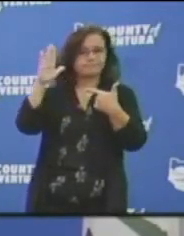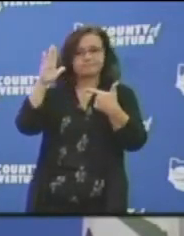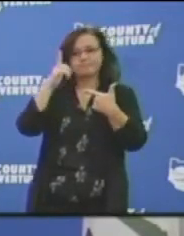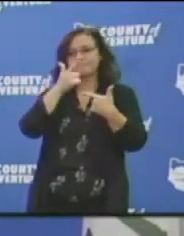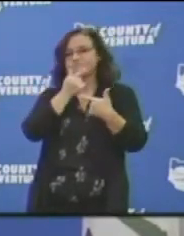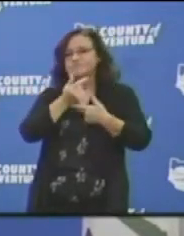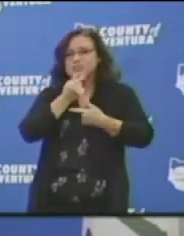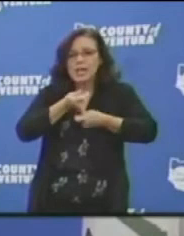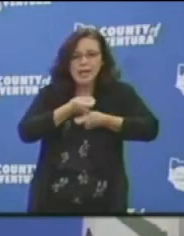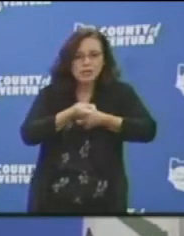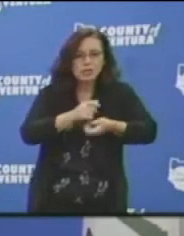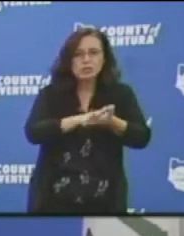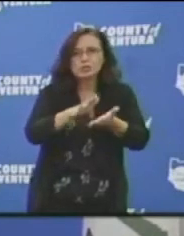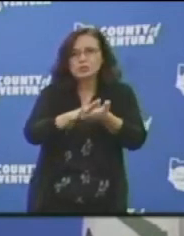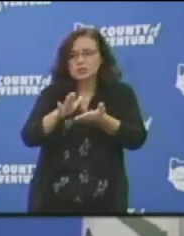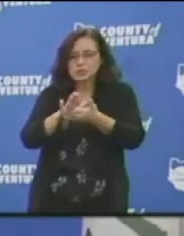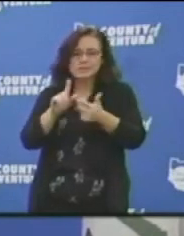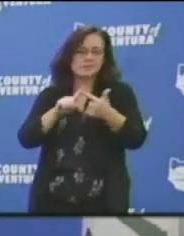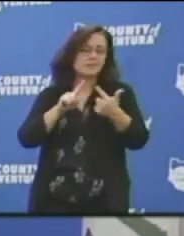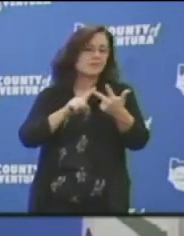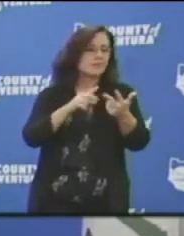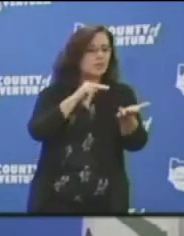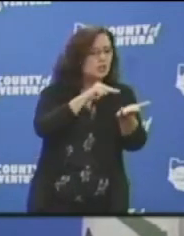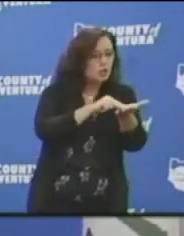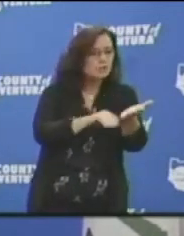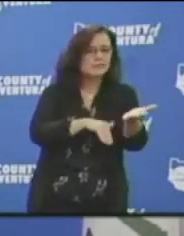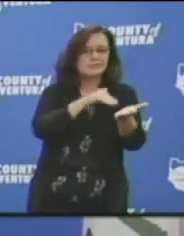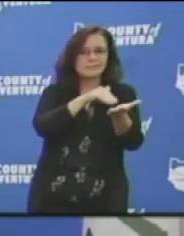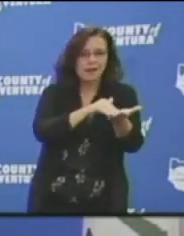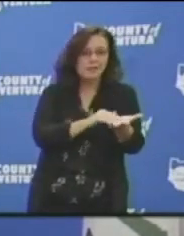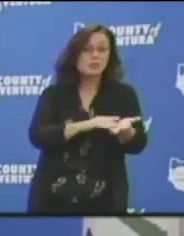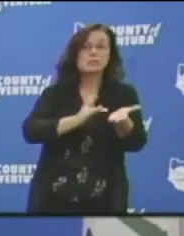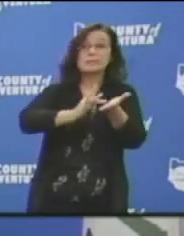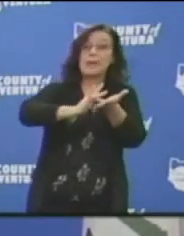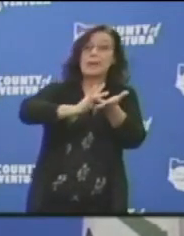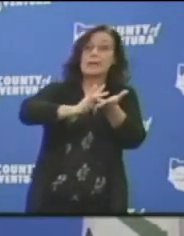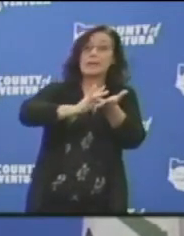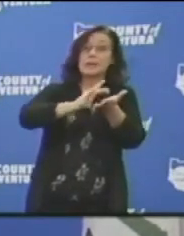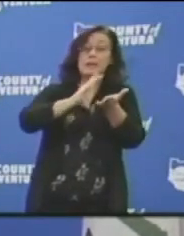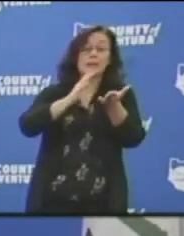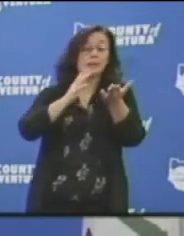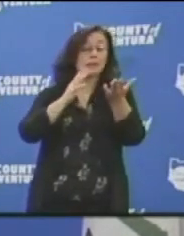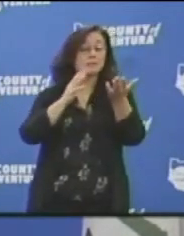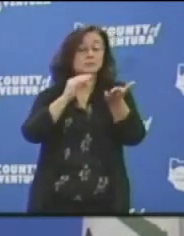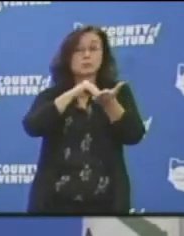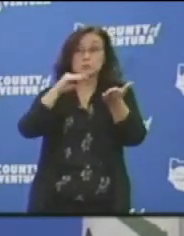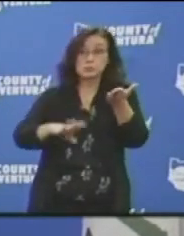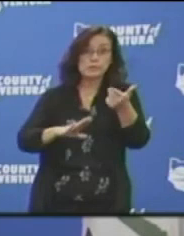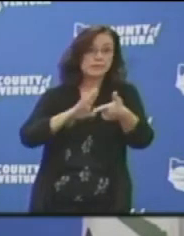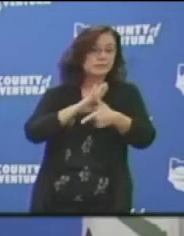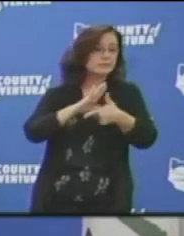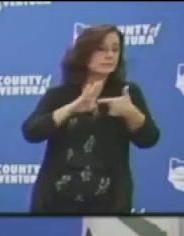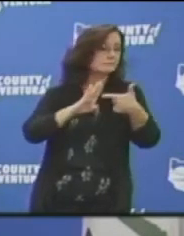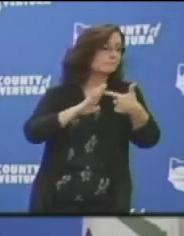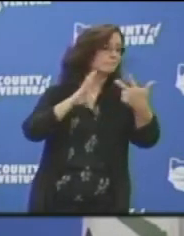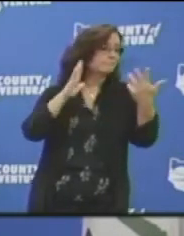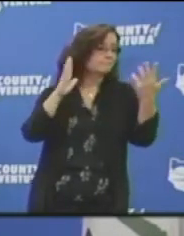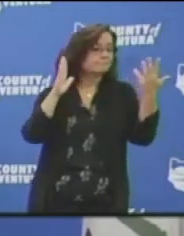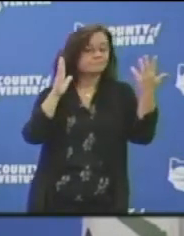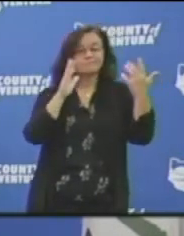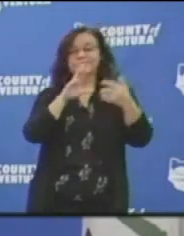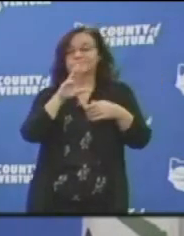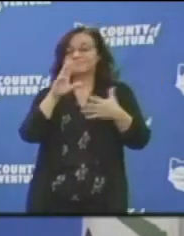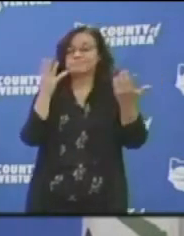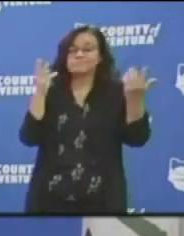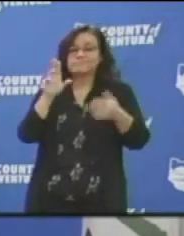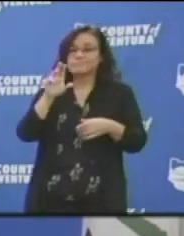nurses, physicians, medical students, residents, nutrition, everyone who puts their life on the line